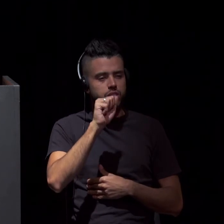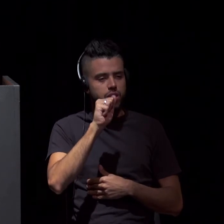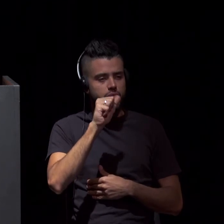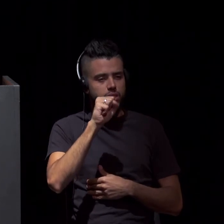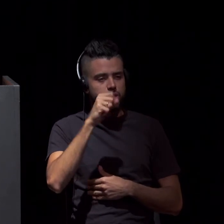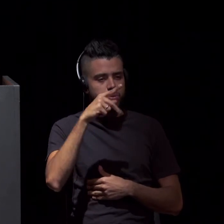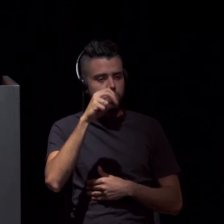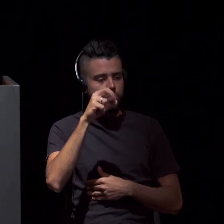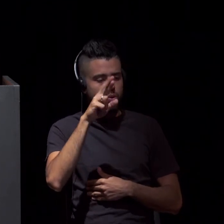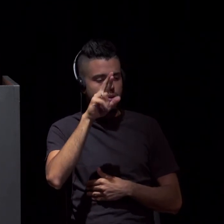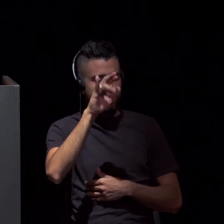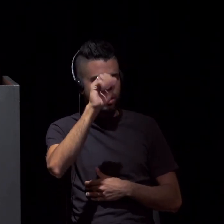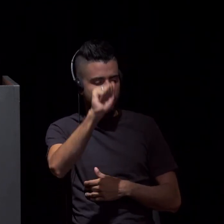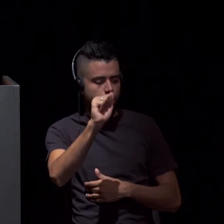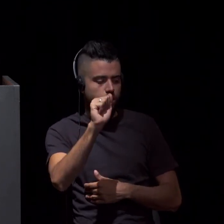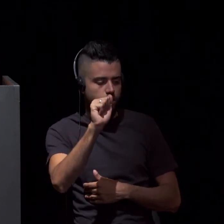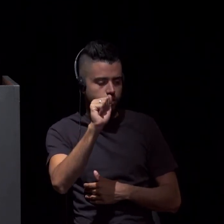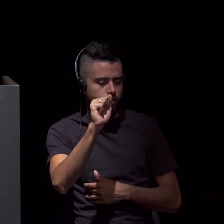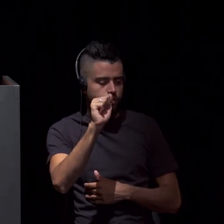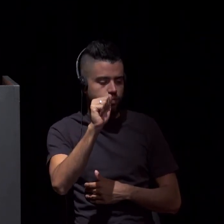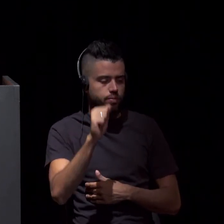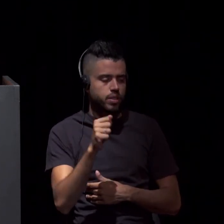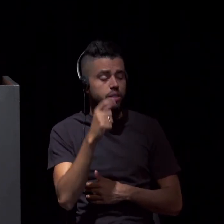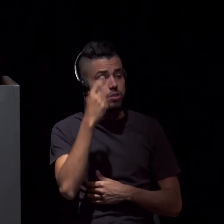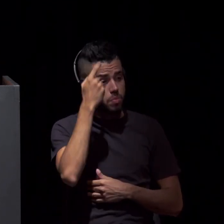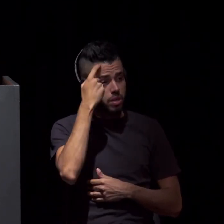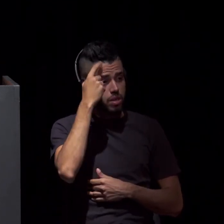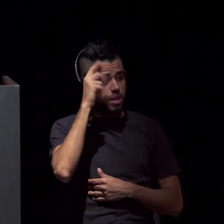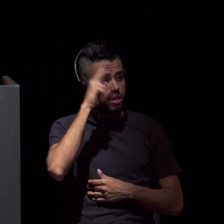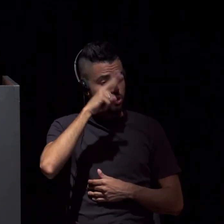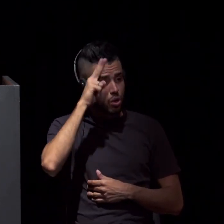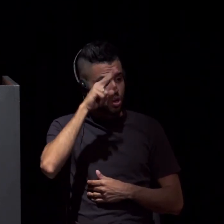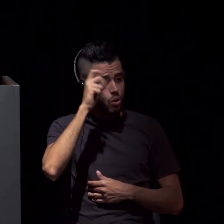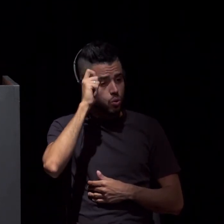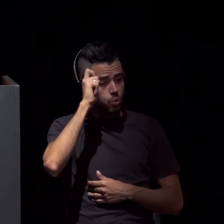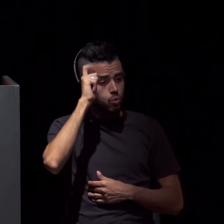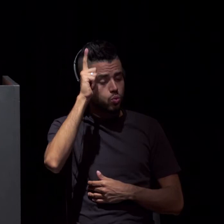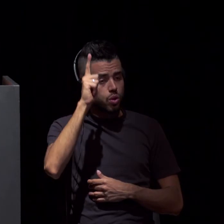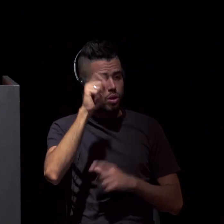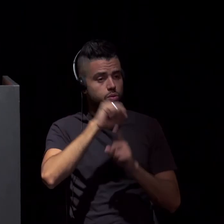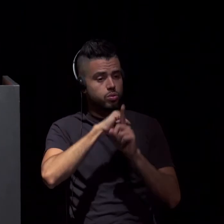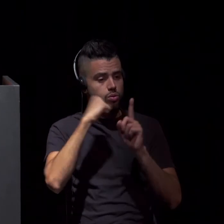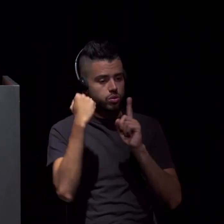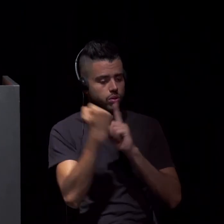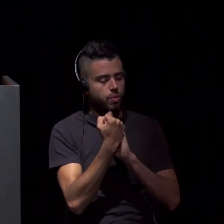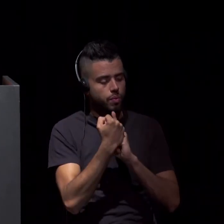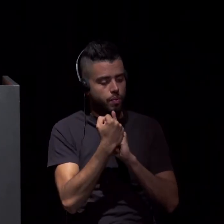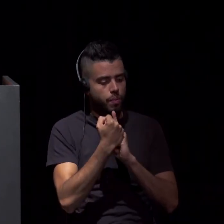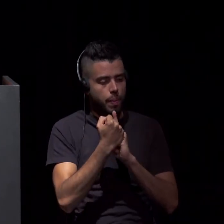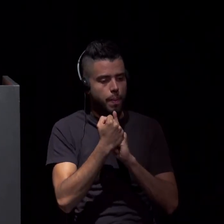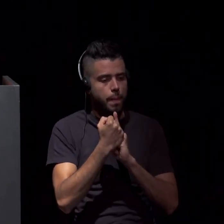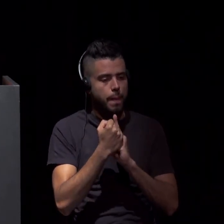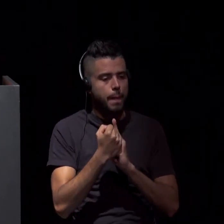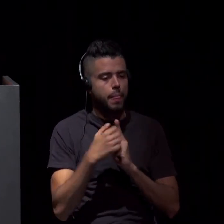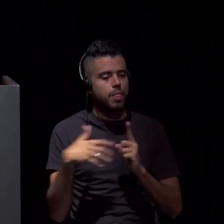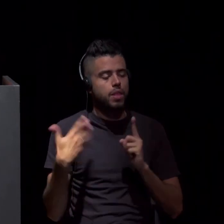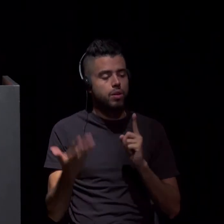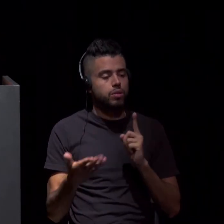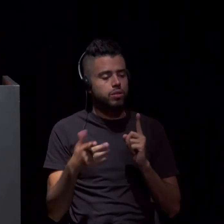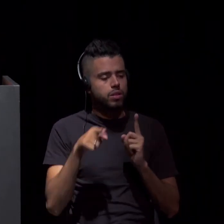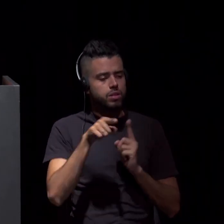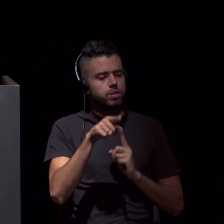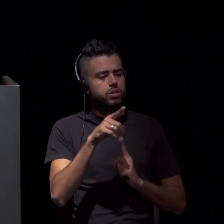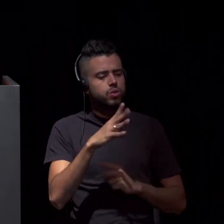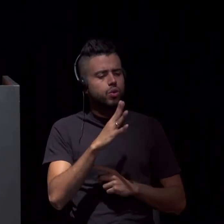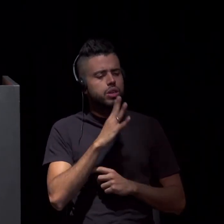path, and as, to me, a holder of knowledge that is particularly